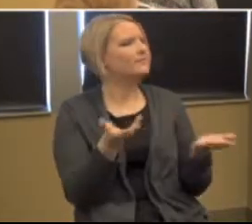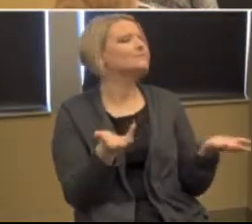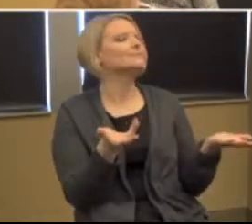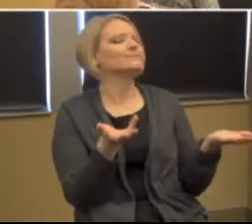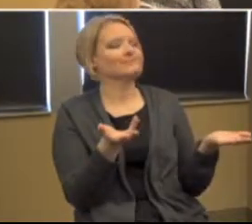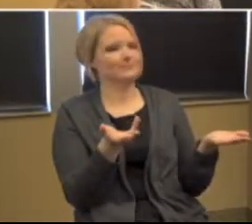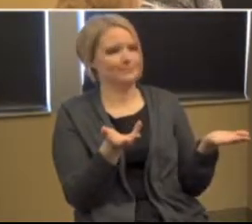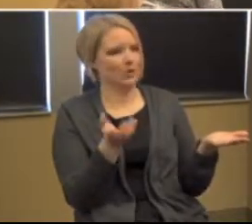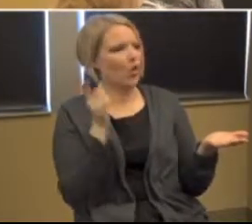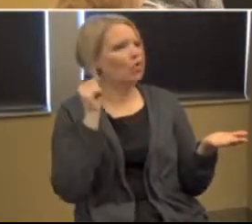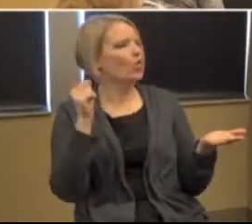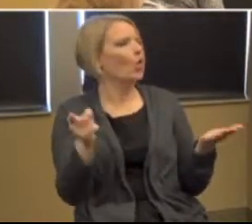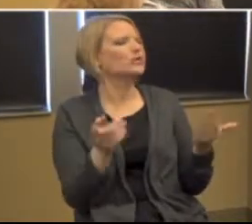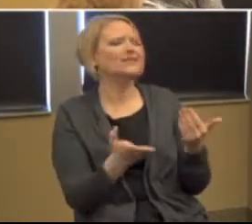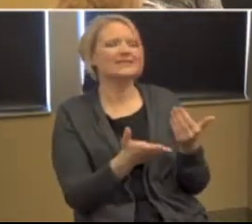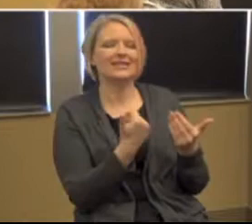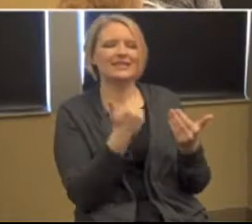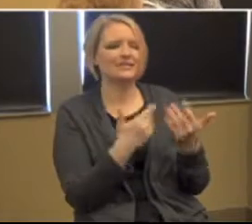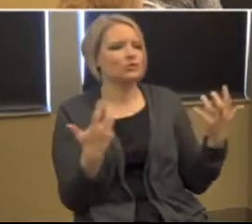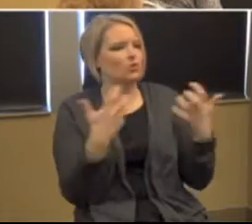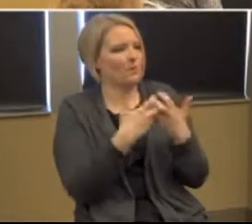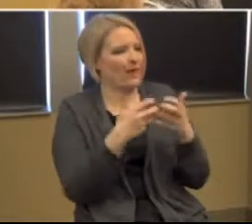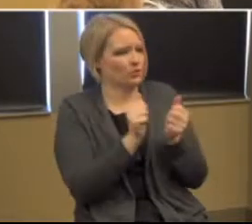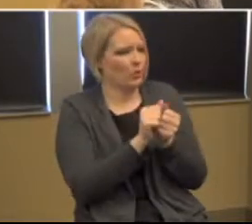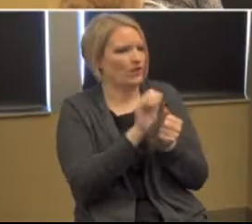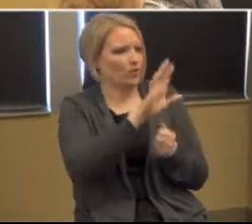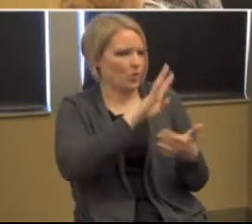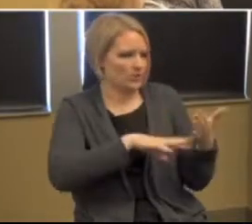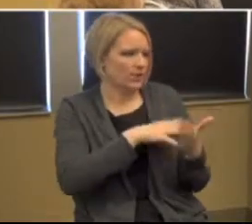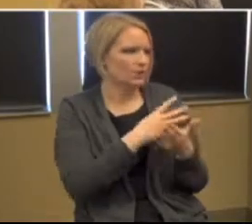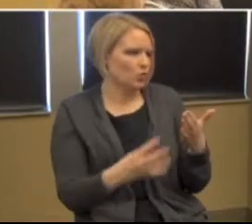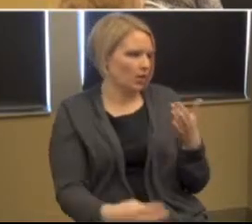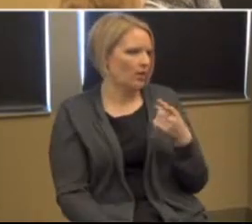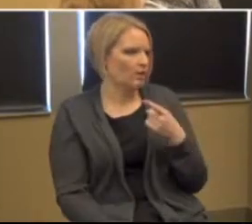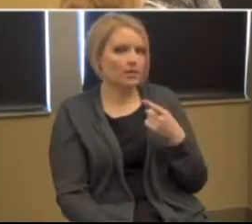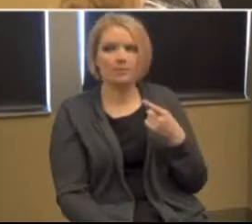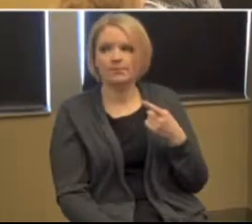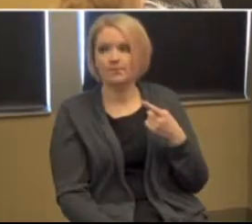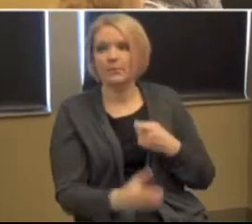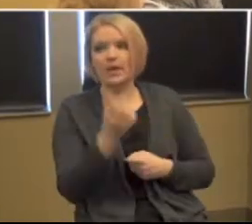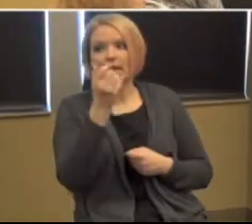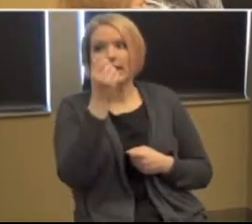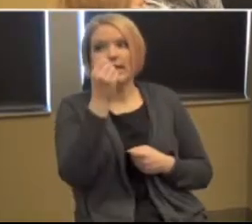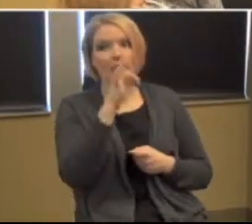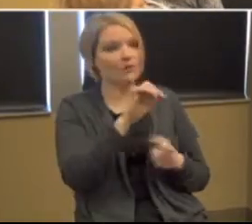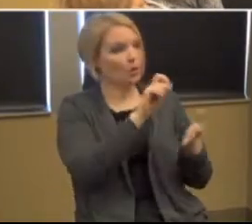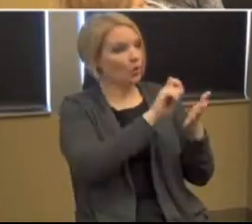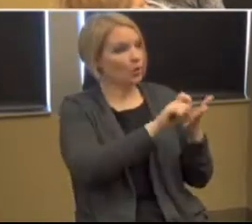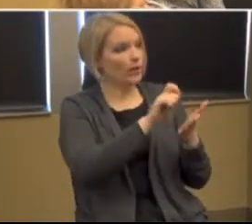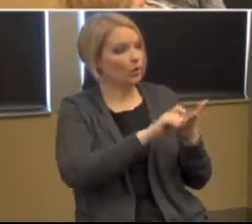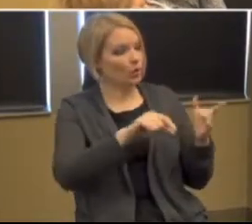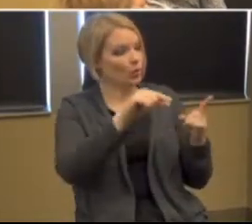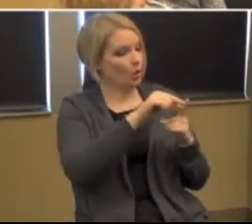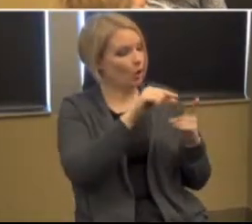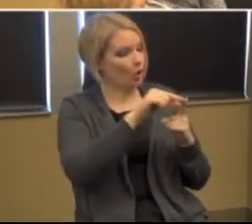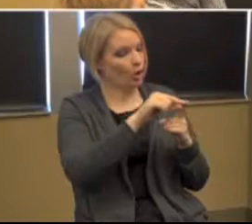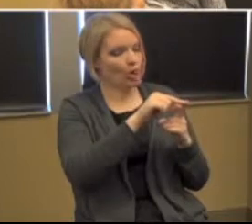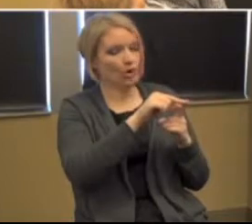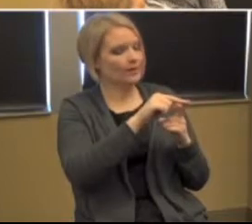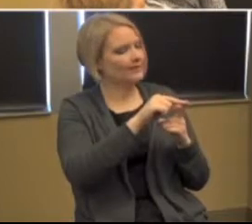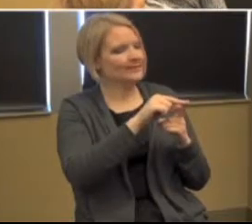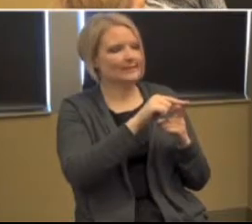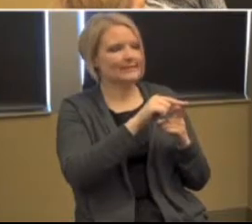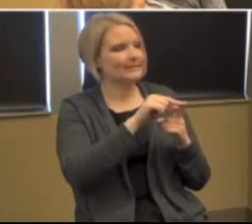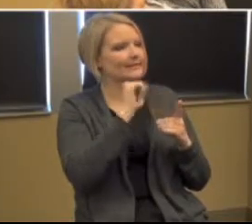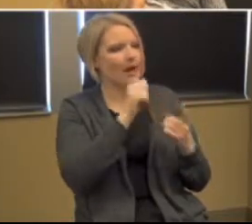easily be paired with any of your schedules. If that written word isn't something that you want paired, but you'd